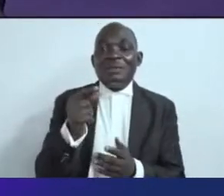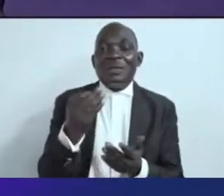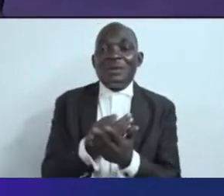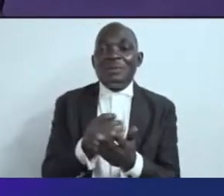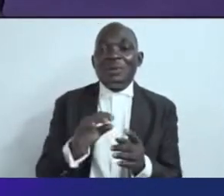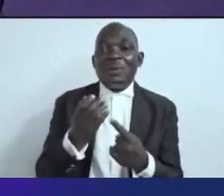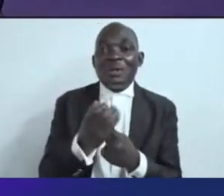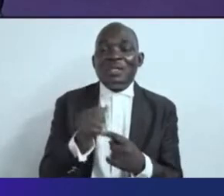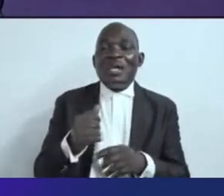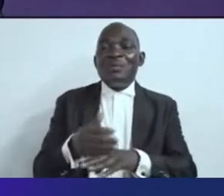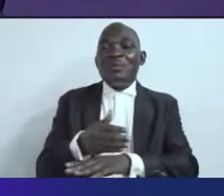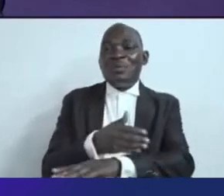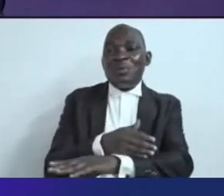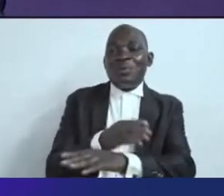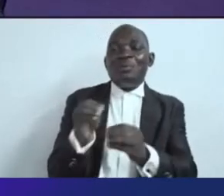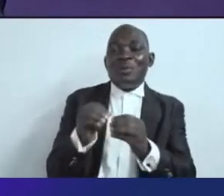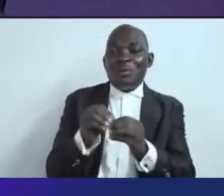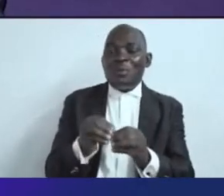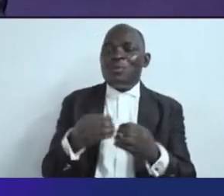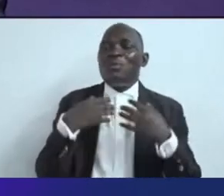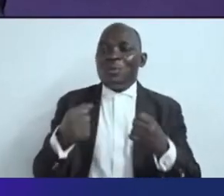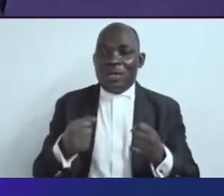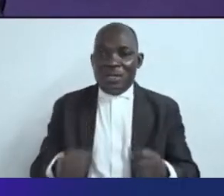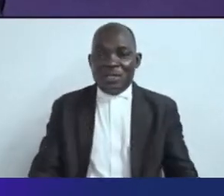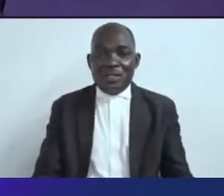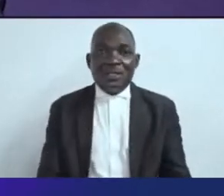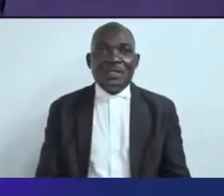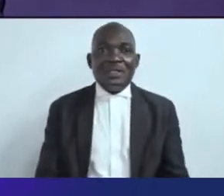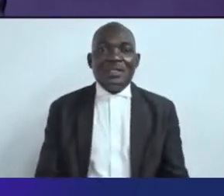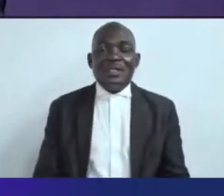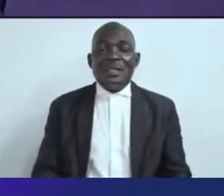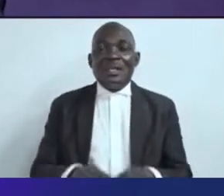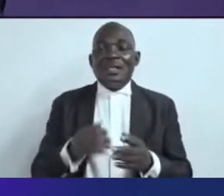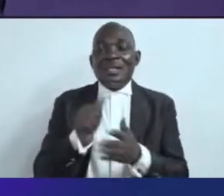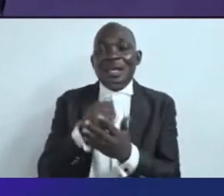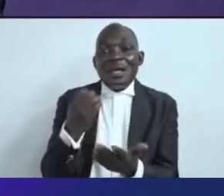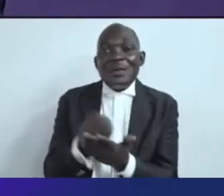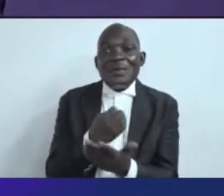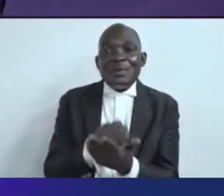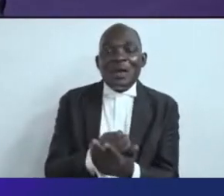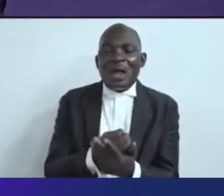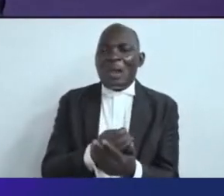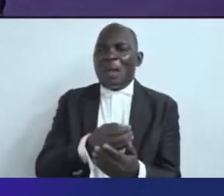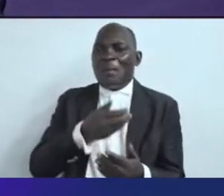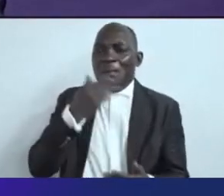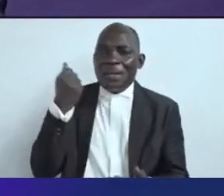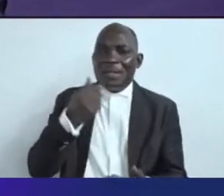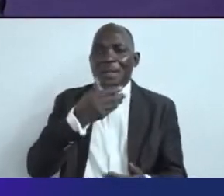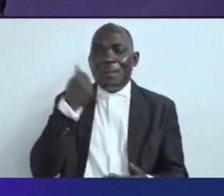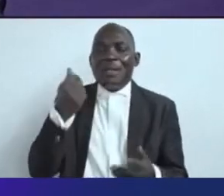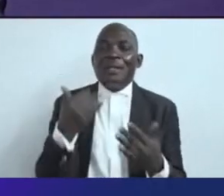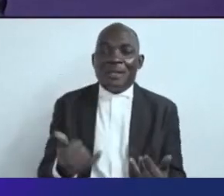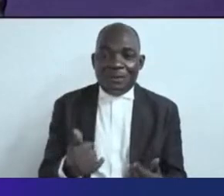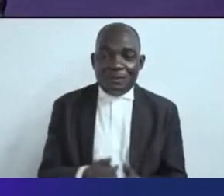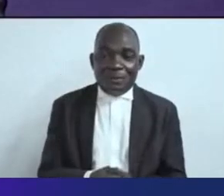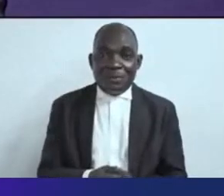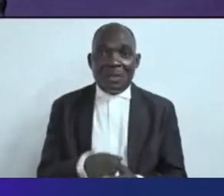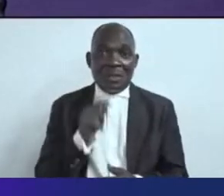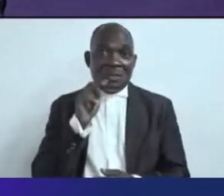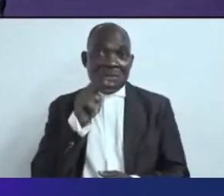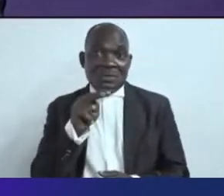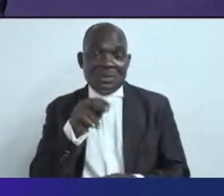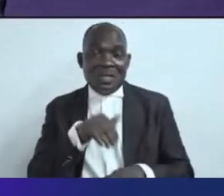conditions have improved significantly. This economy is doing very well. If you look